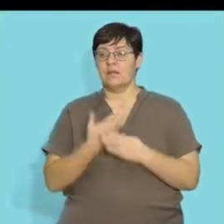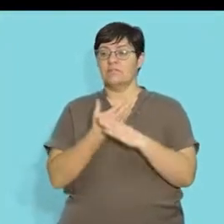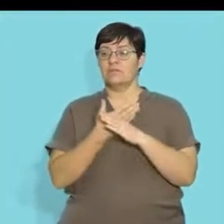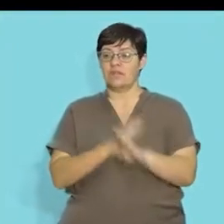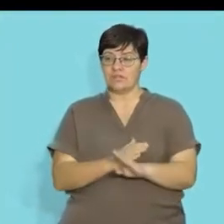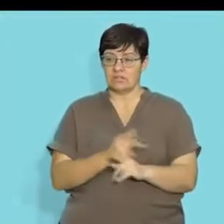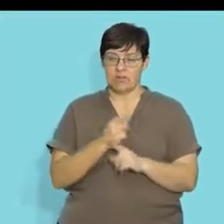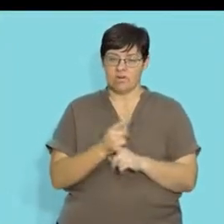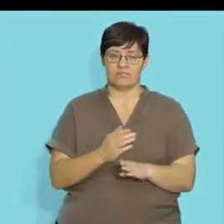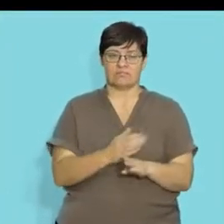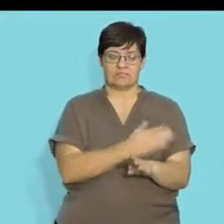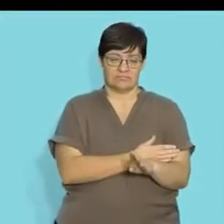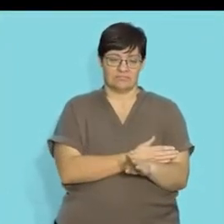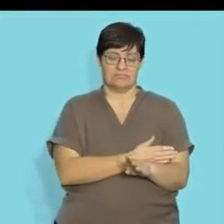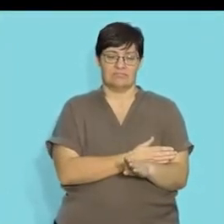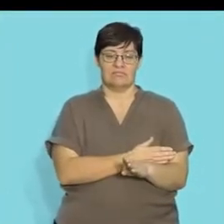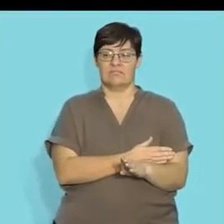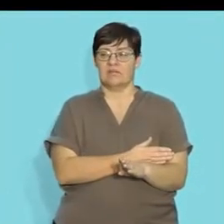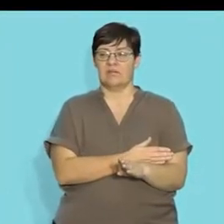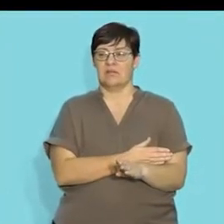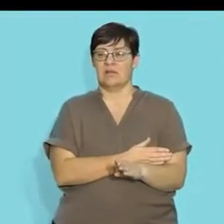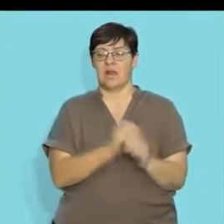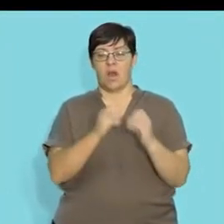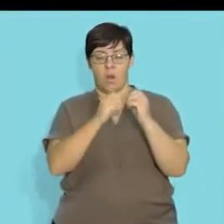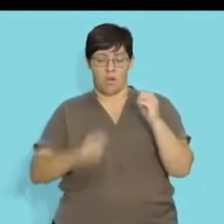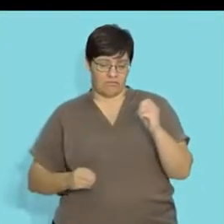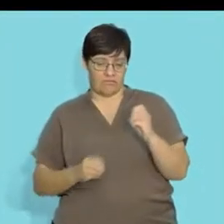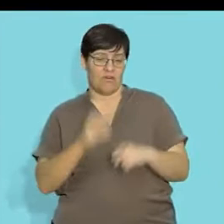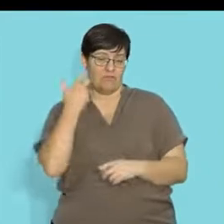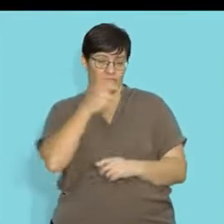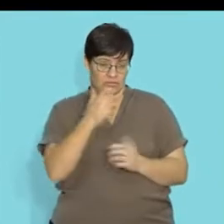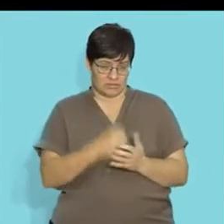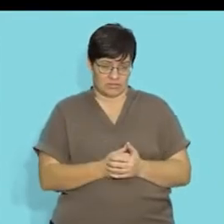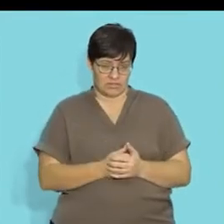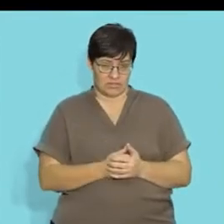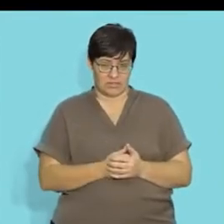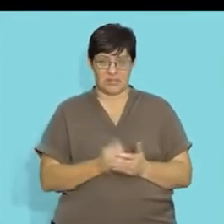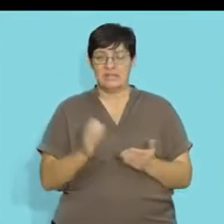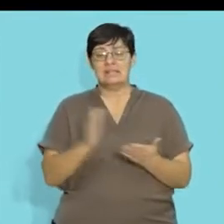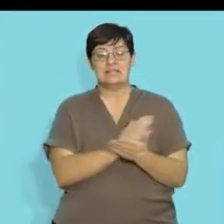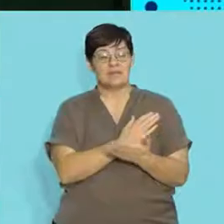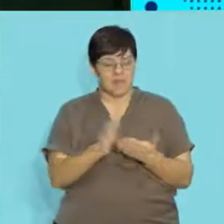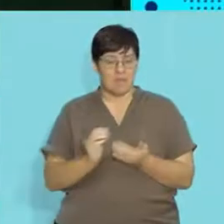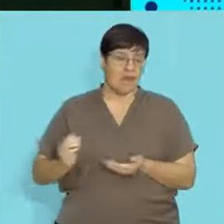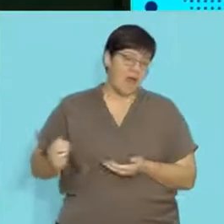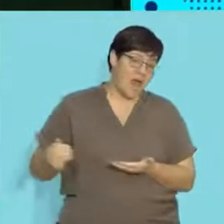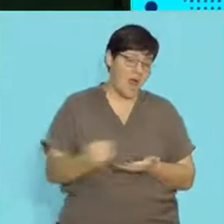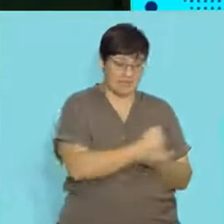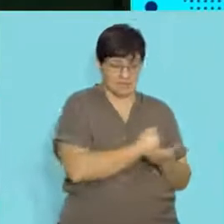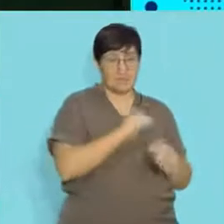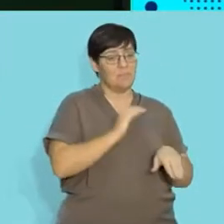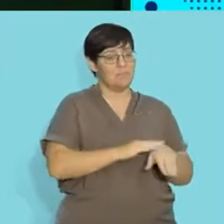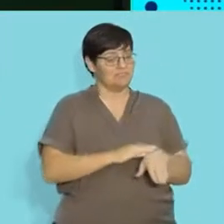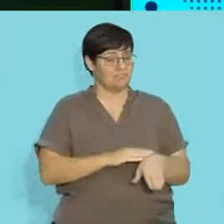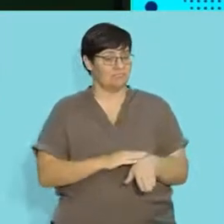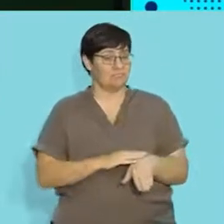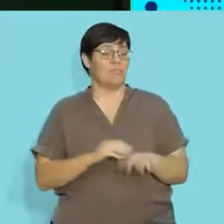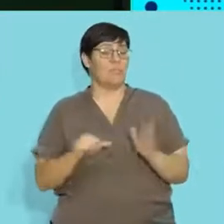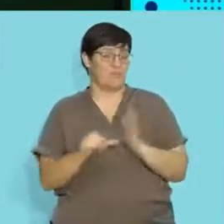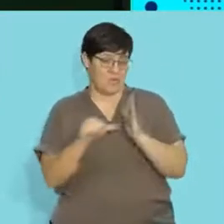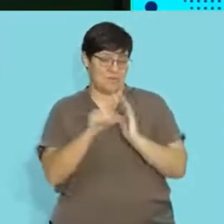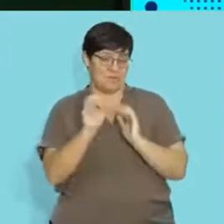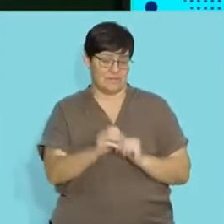The prevention of premature abscission in fruit. It's important that we understand that sometimes the time of harvesting is also important.